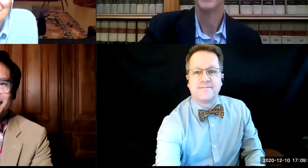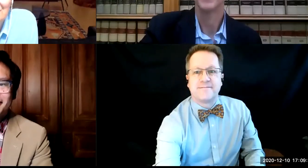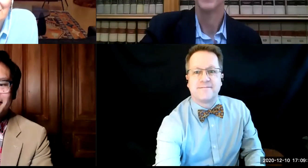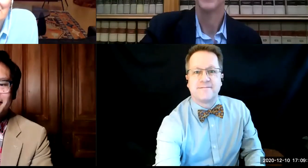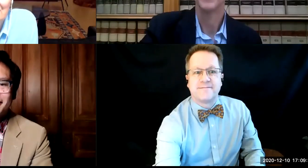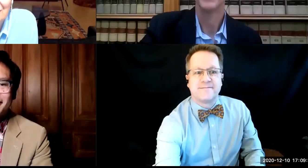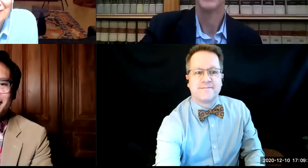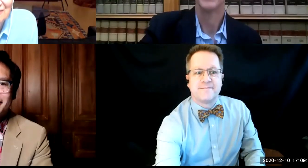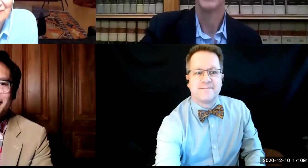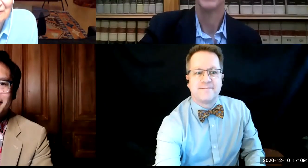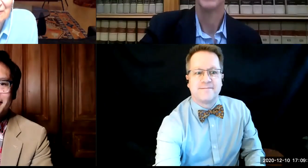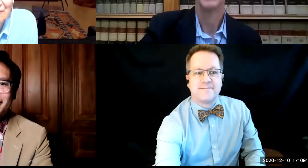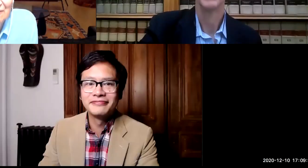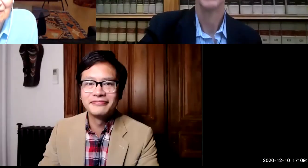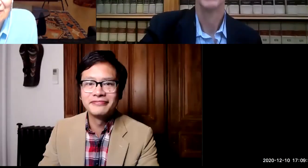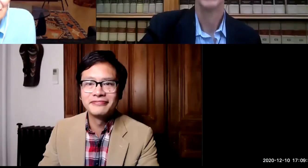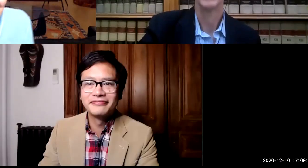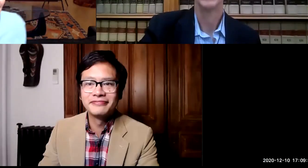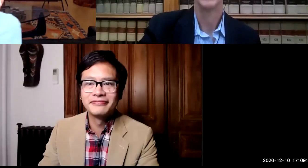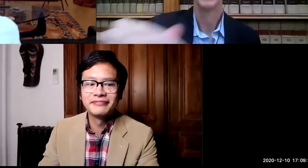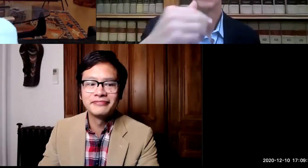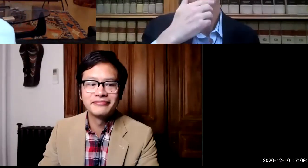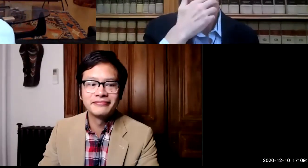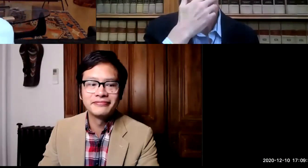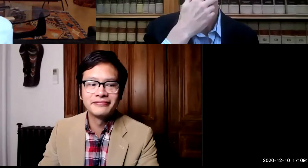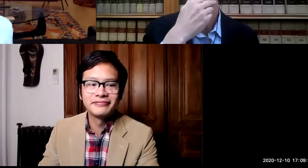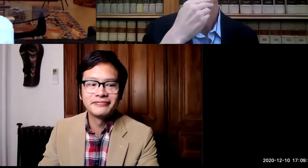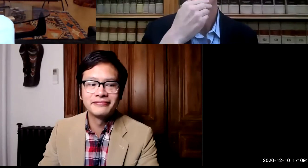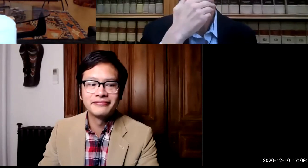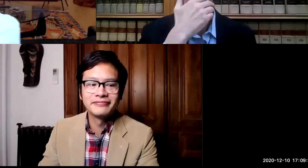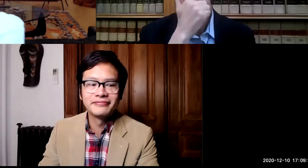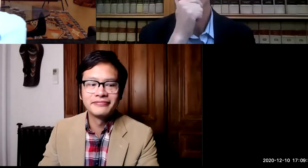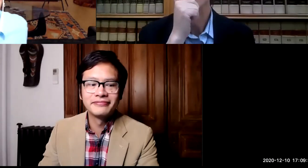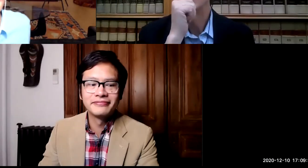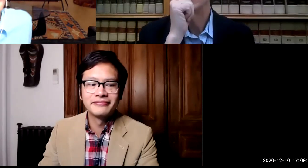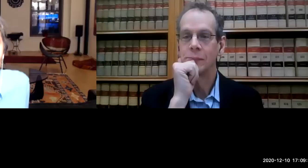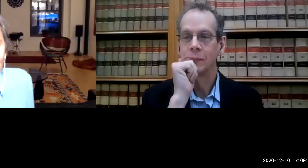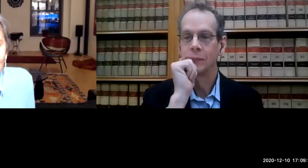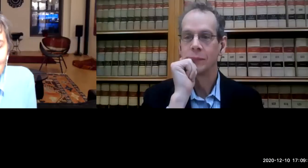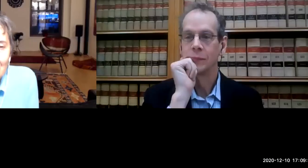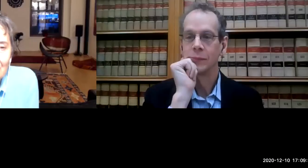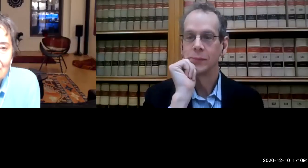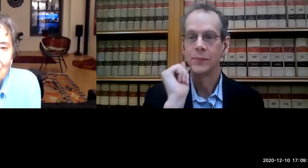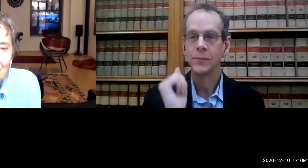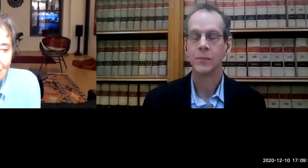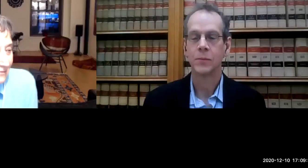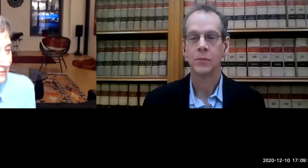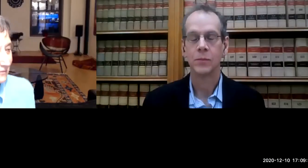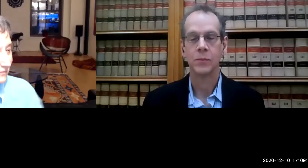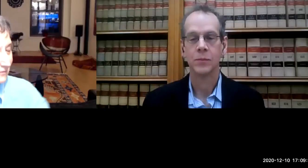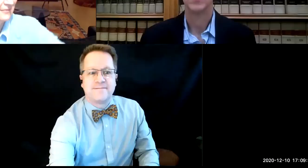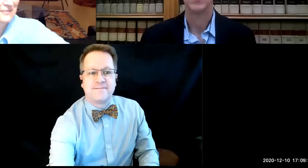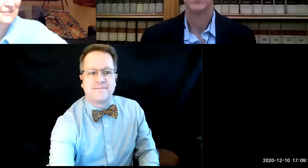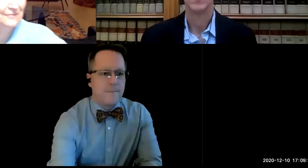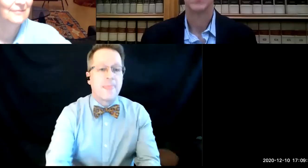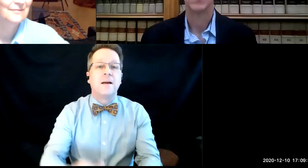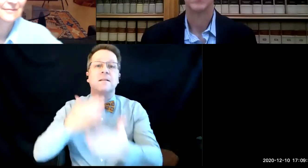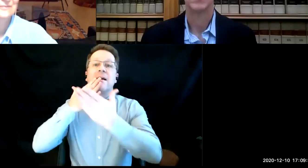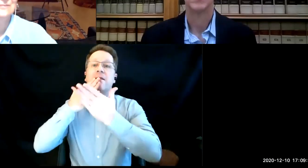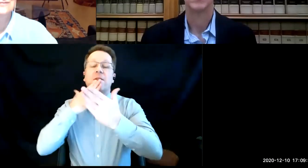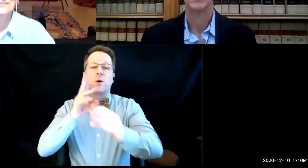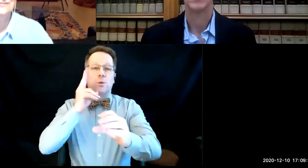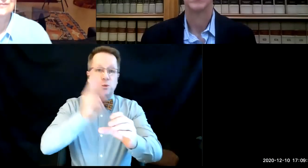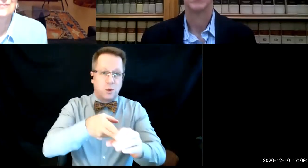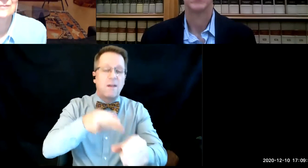Thank you, everyone, for joining us for today's Supreme Court briefing. If you have questions we were unable to answer, please email us at